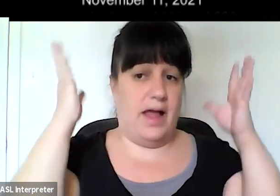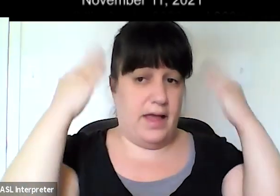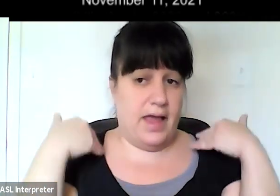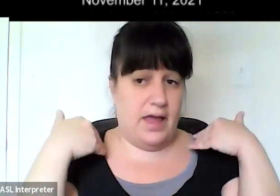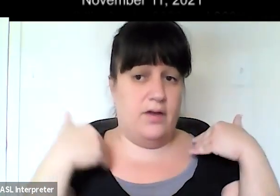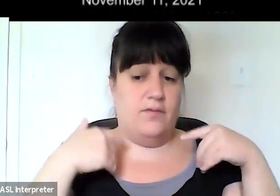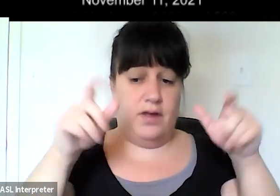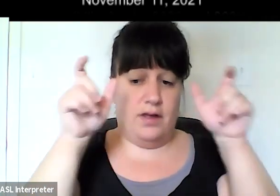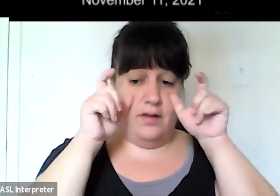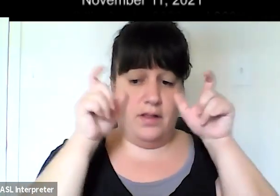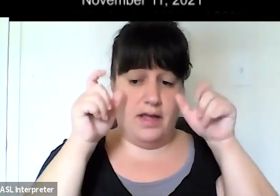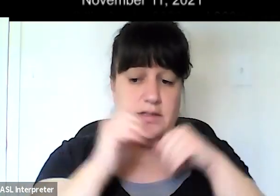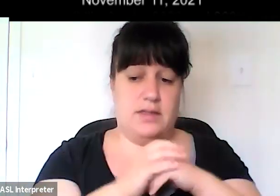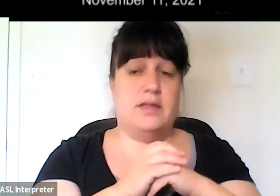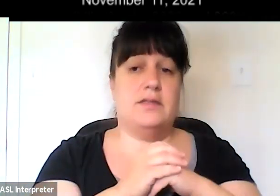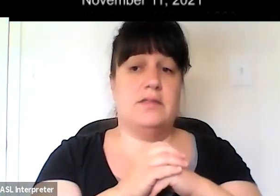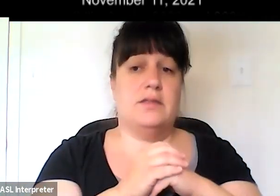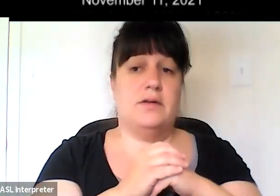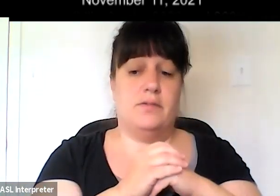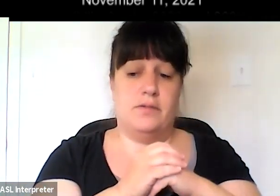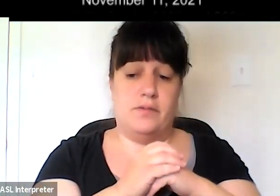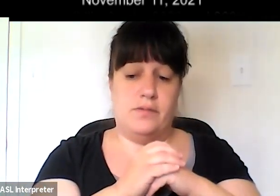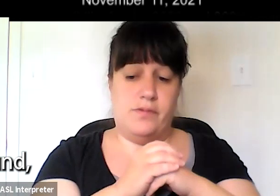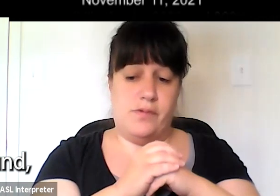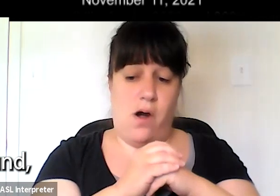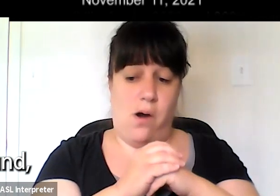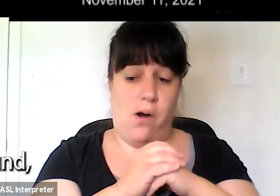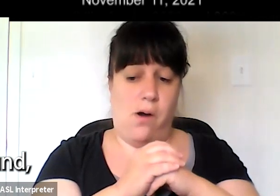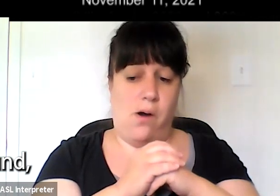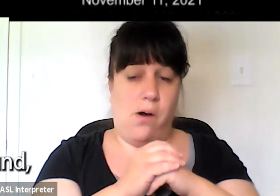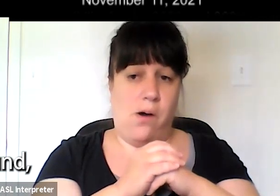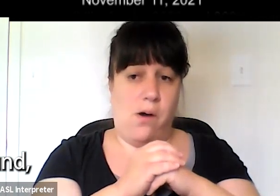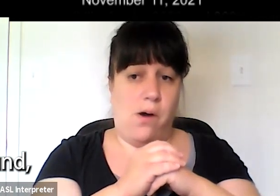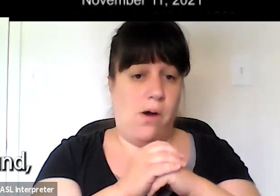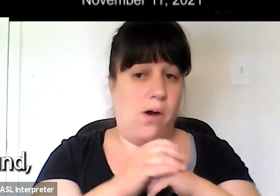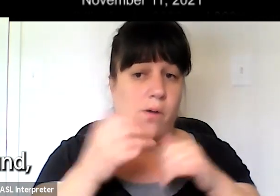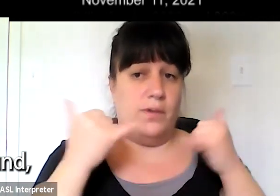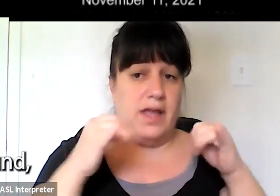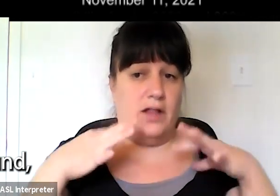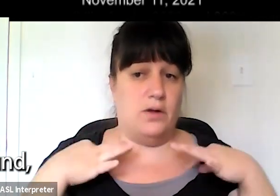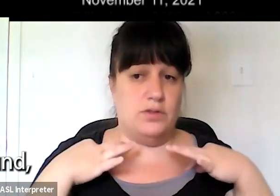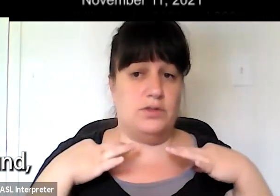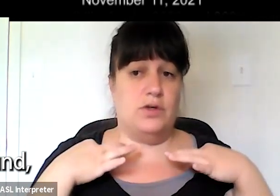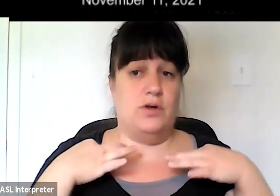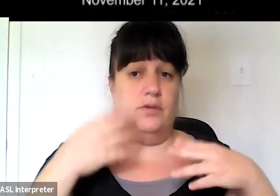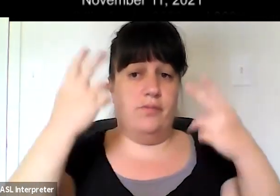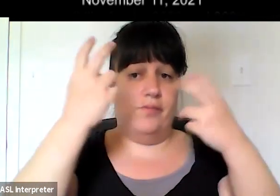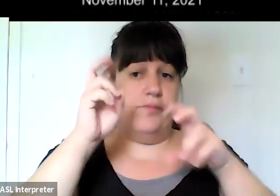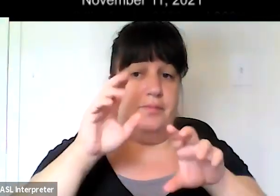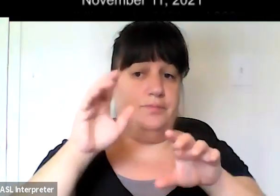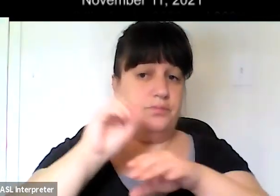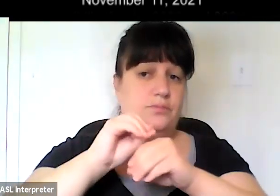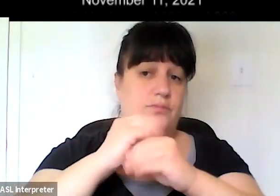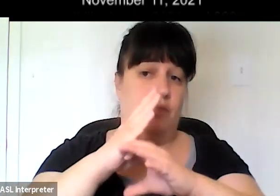have a pair of glasses. I'm a person with a beard, and I'm wearing a yellow shirt, sitting in front of a virtual background, which